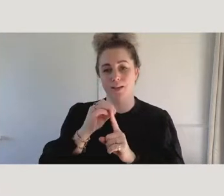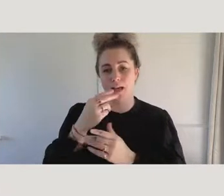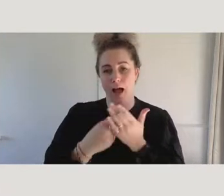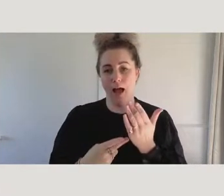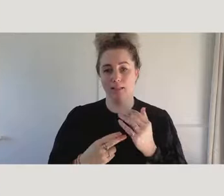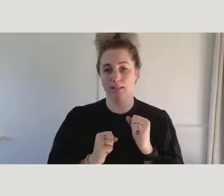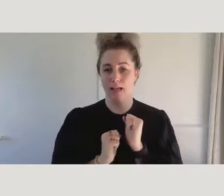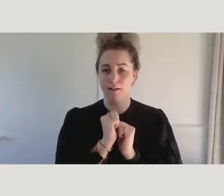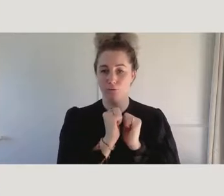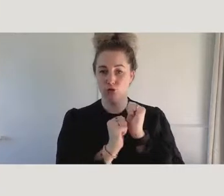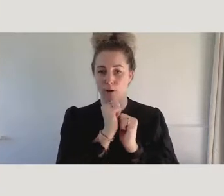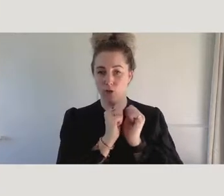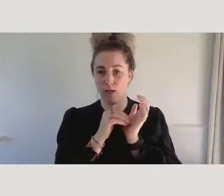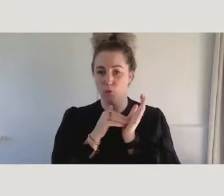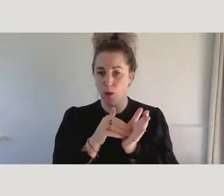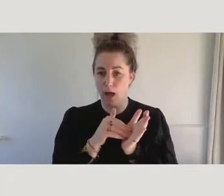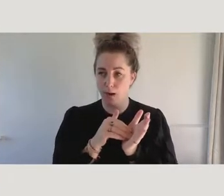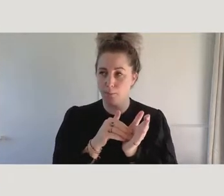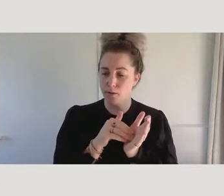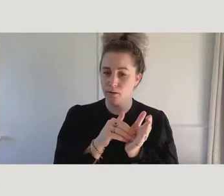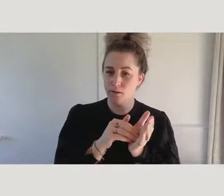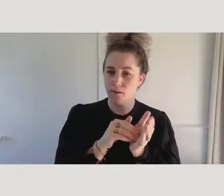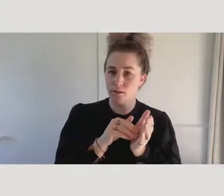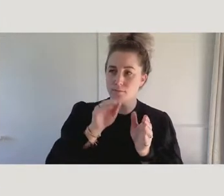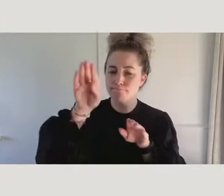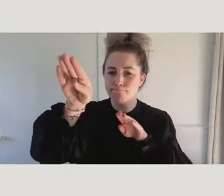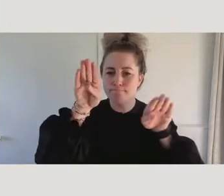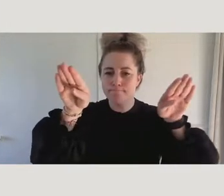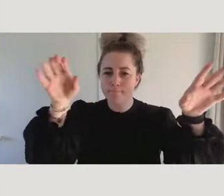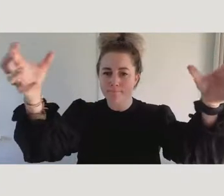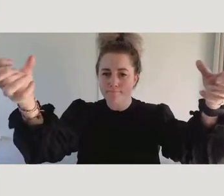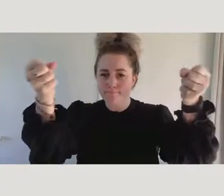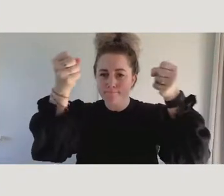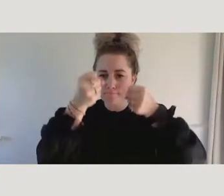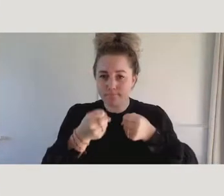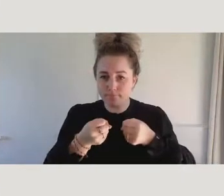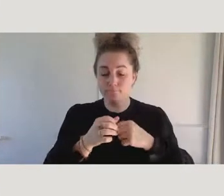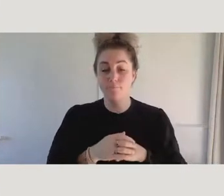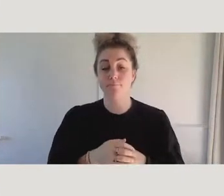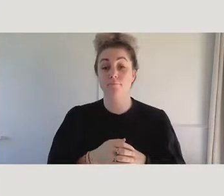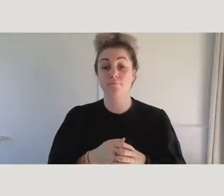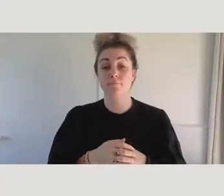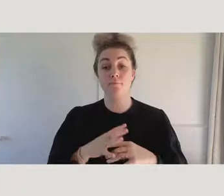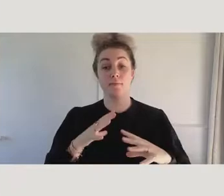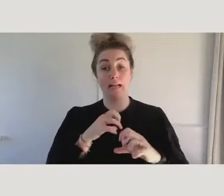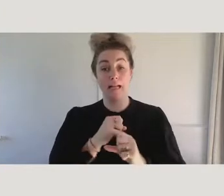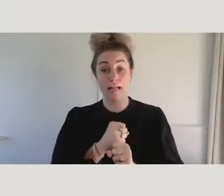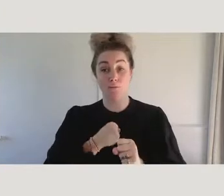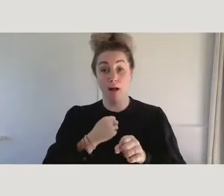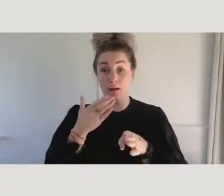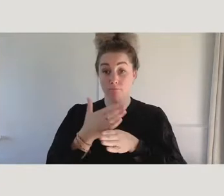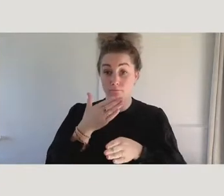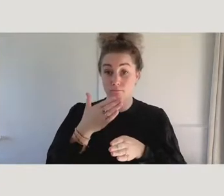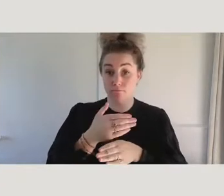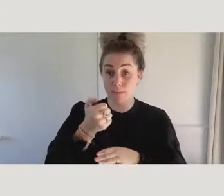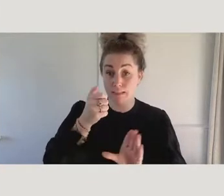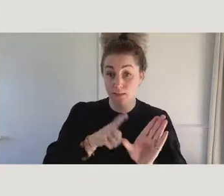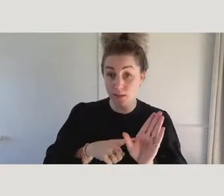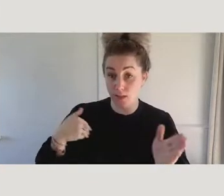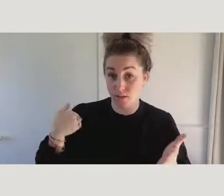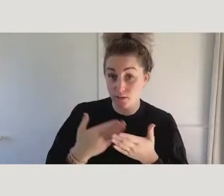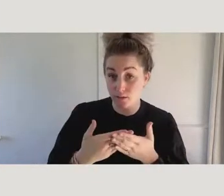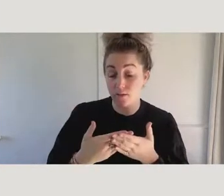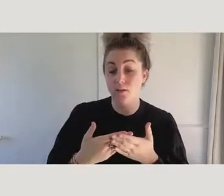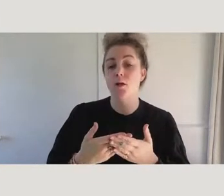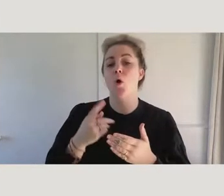infrastructure to build internal expertise at the end of my tenure one extra staff member for Auckland